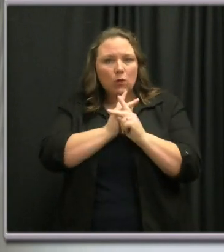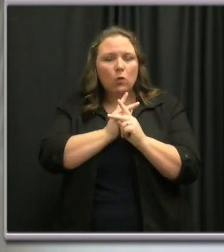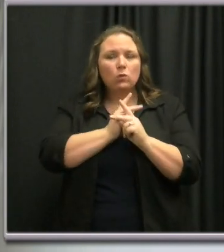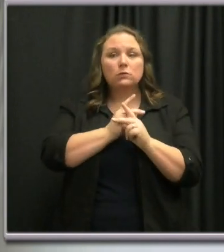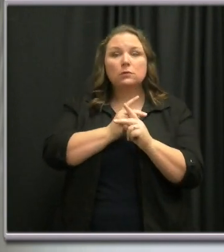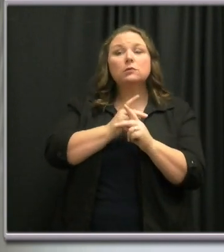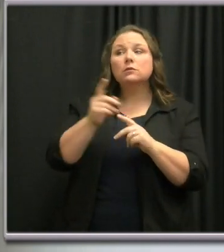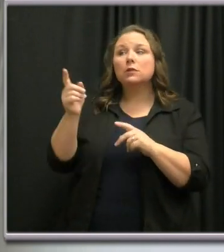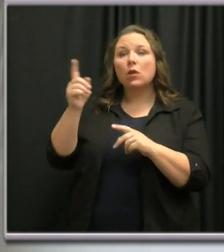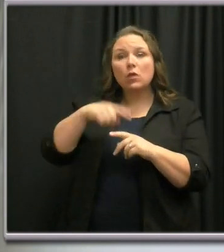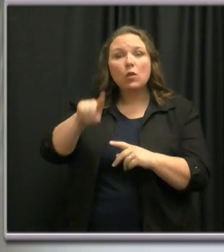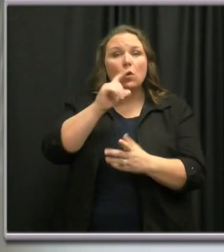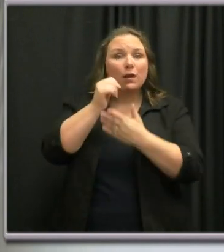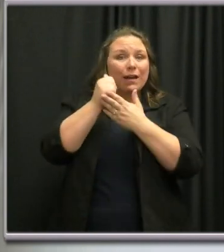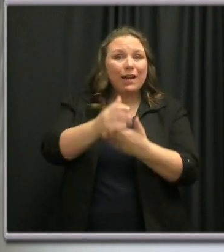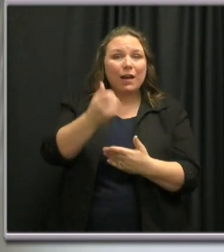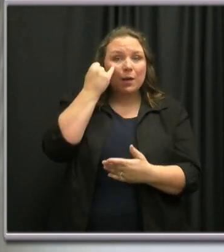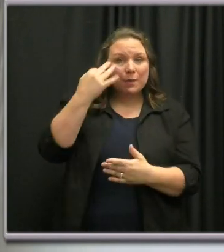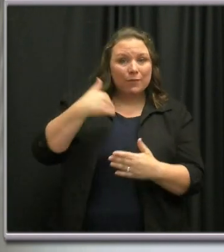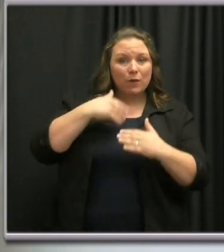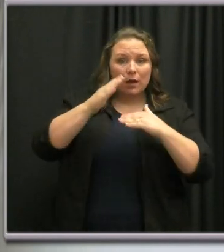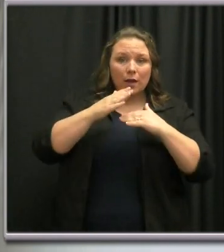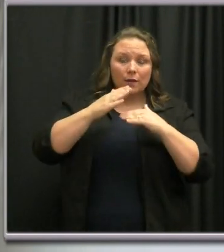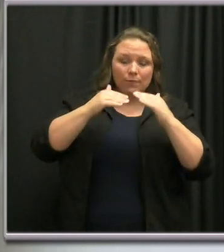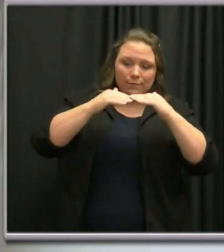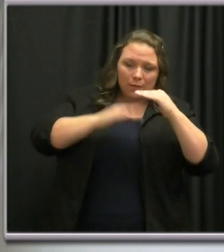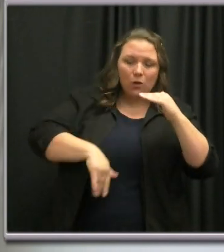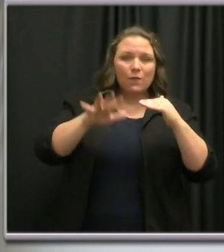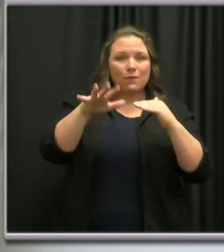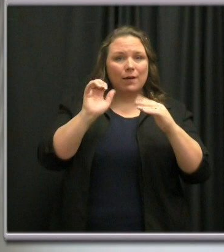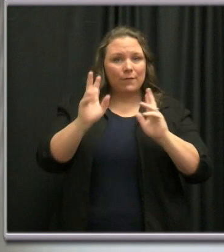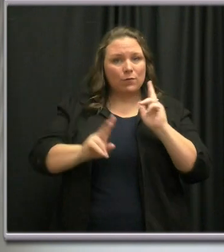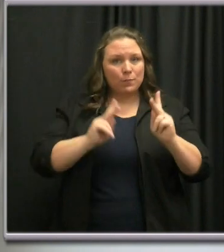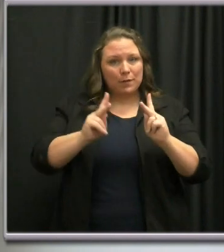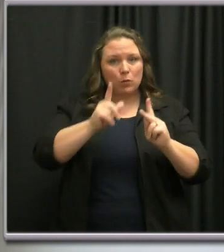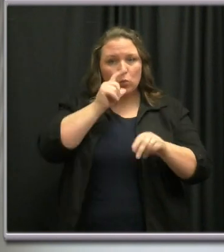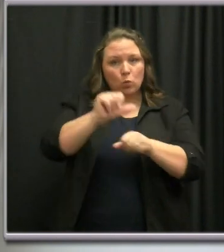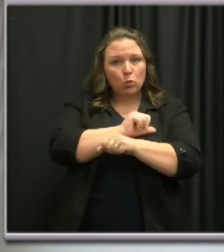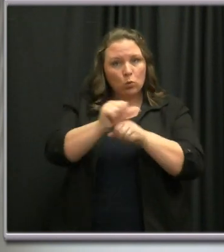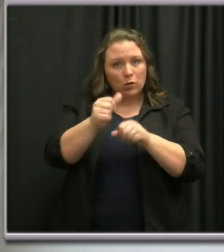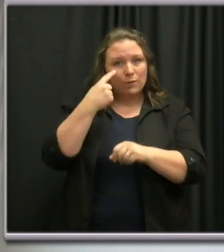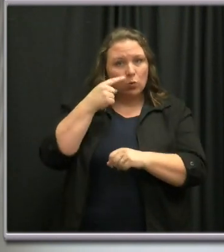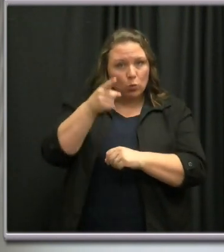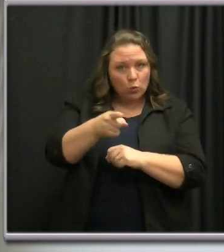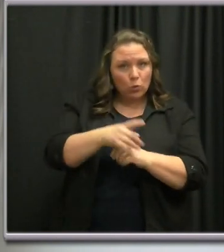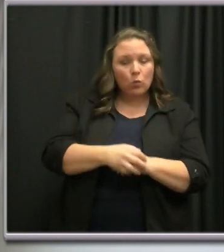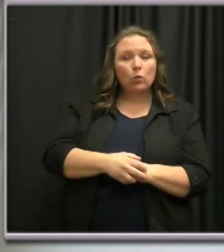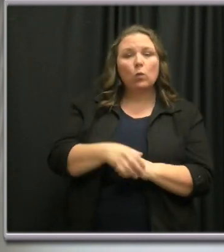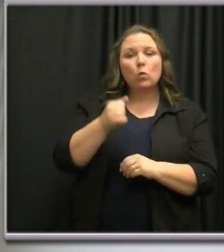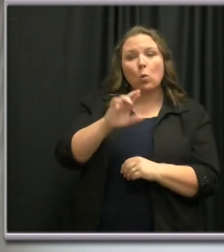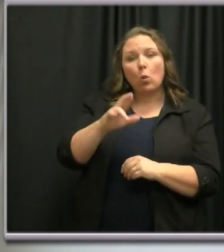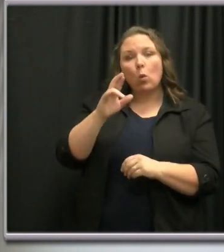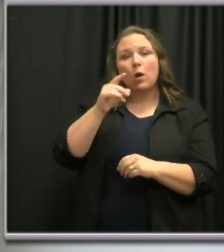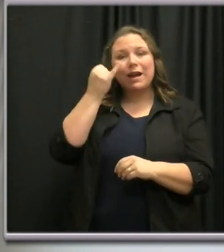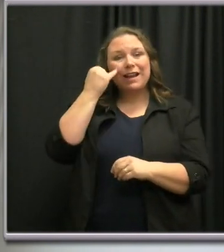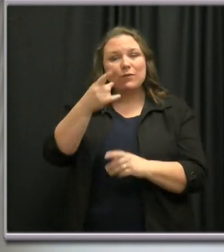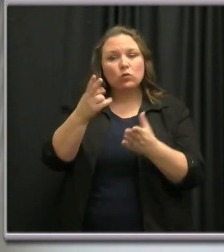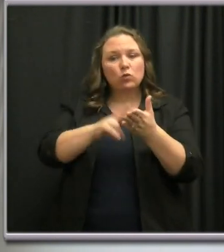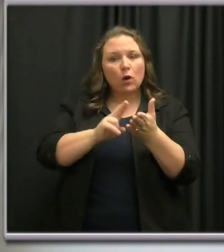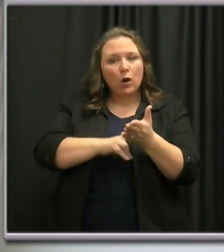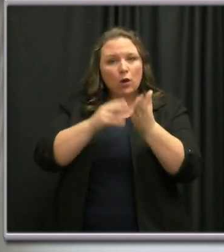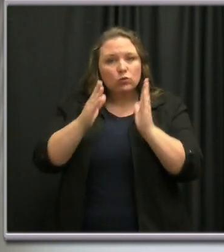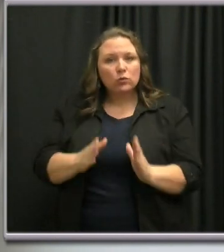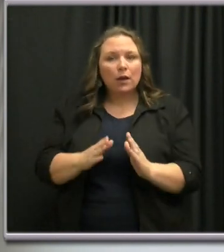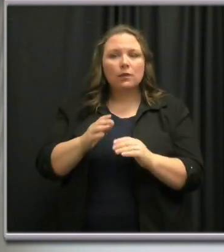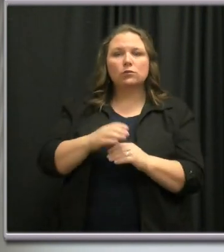if you have 500 employees or fewer, and both apply if you're a sole proprietor, independent contractor,